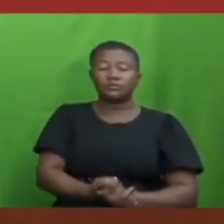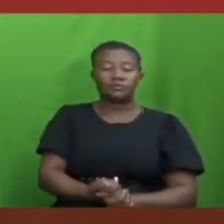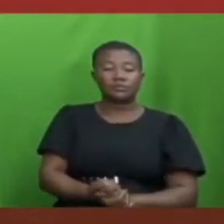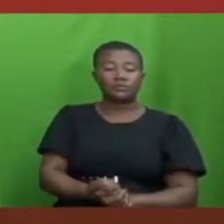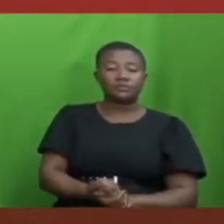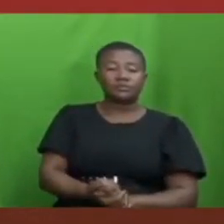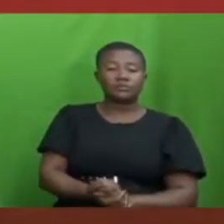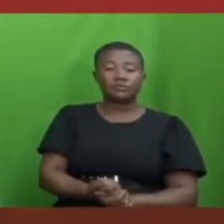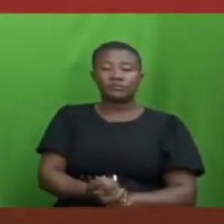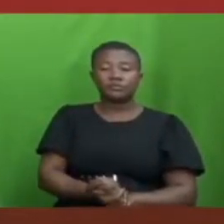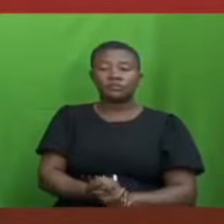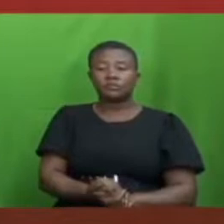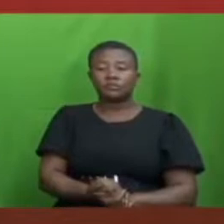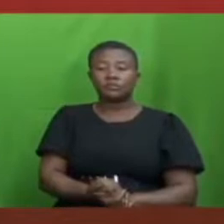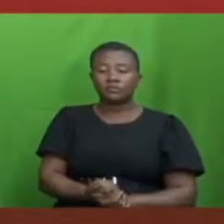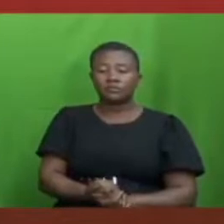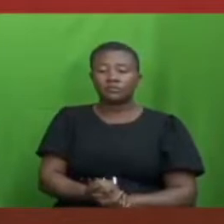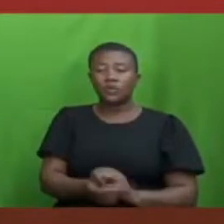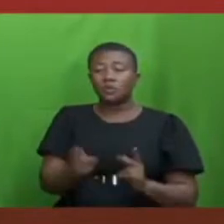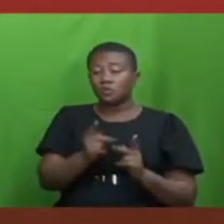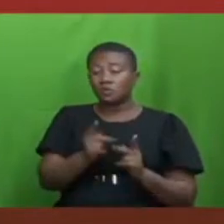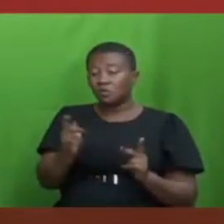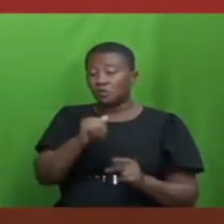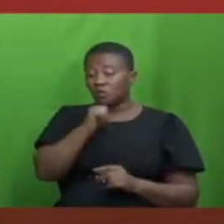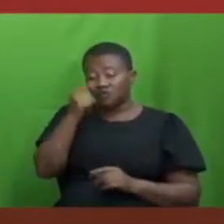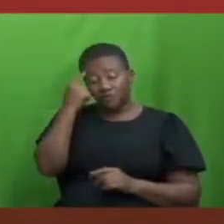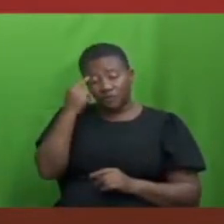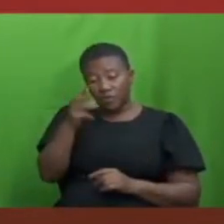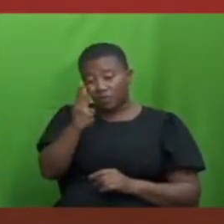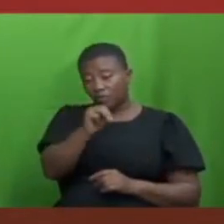And so it's not for him to move a motion.